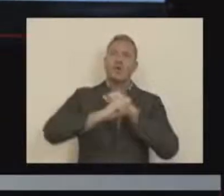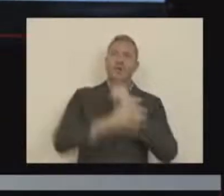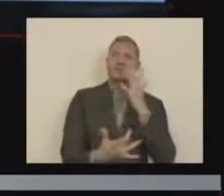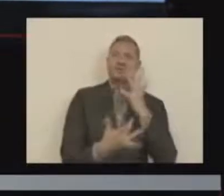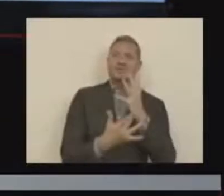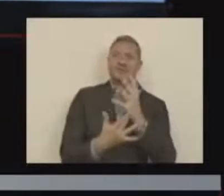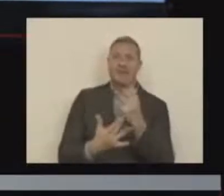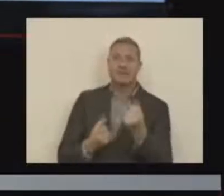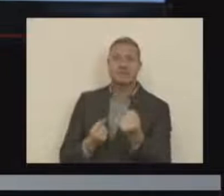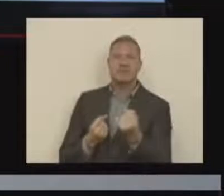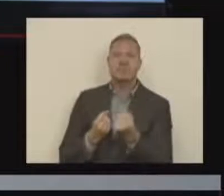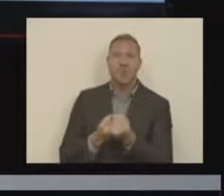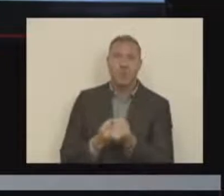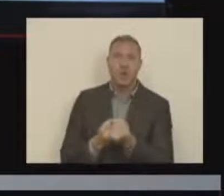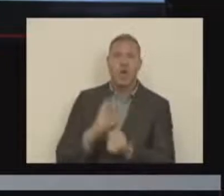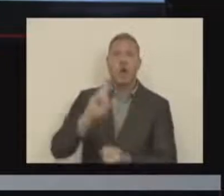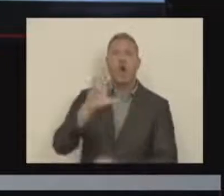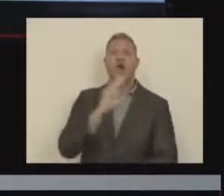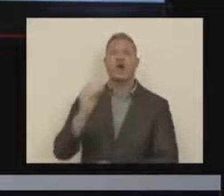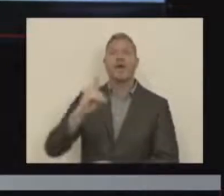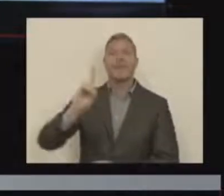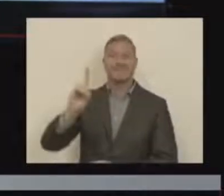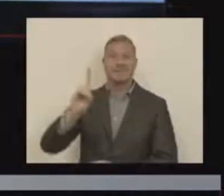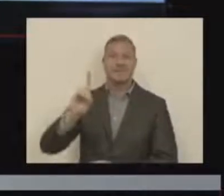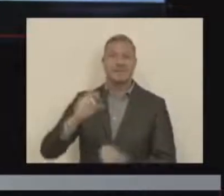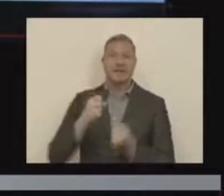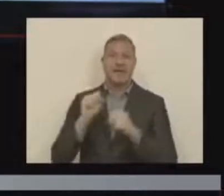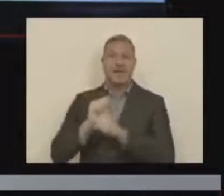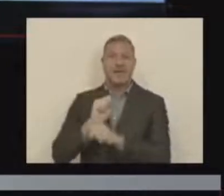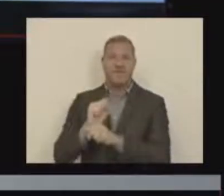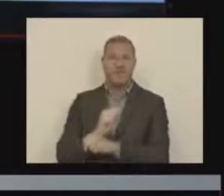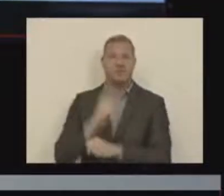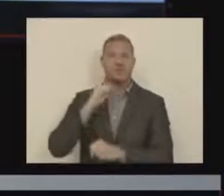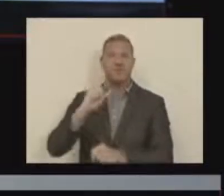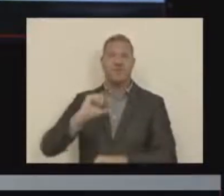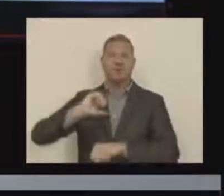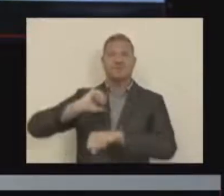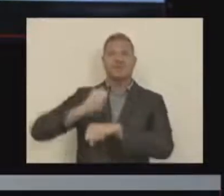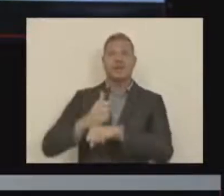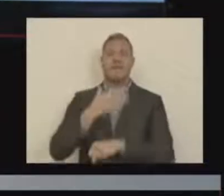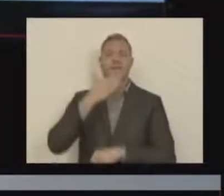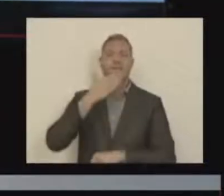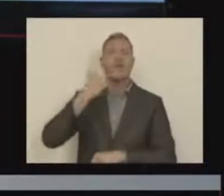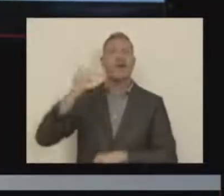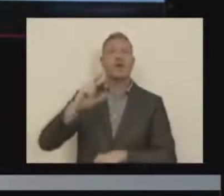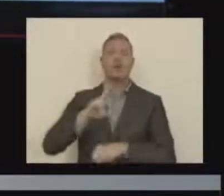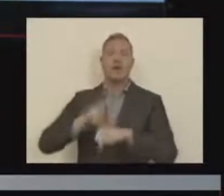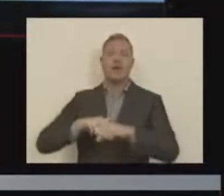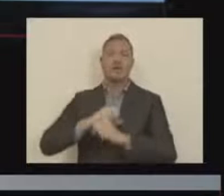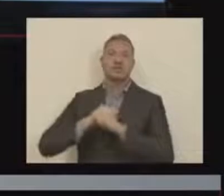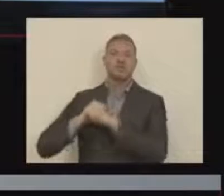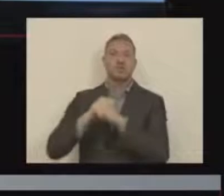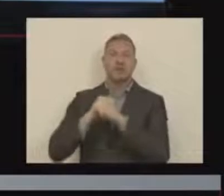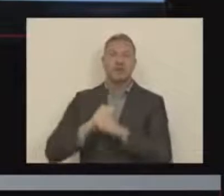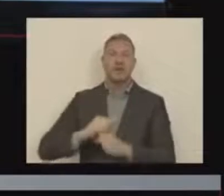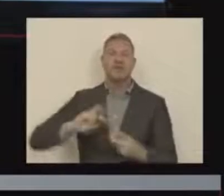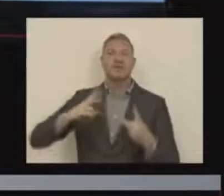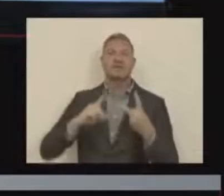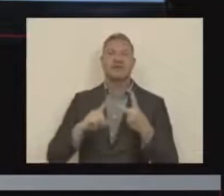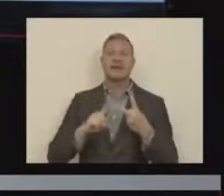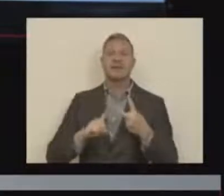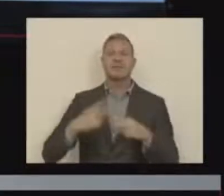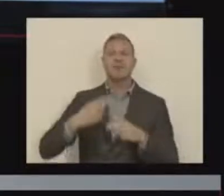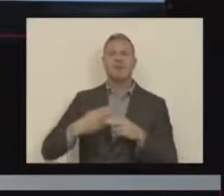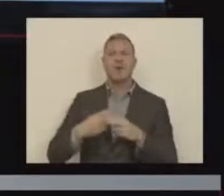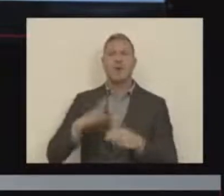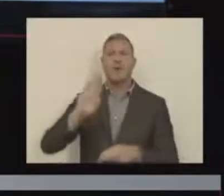R&D efforts and grow its launch capacity to support increased national security. Our second payload is a CubeSat called BRIC-2,